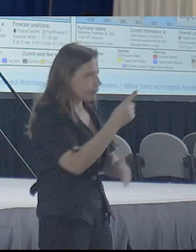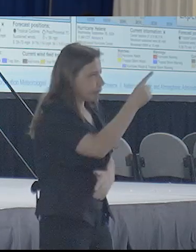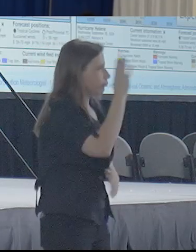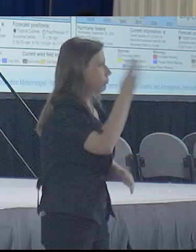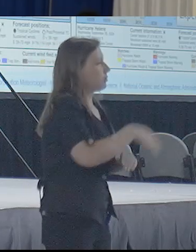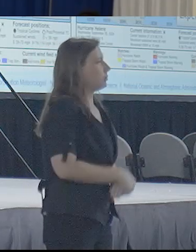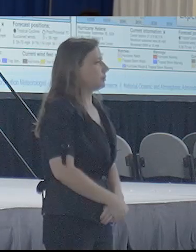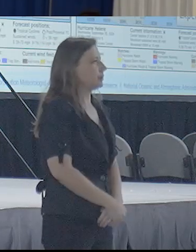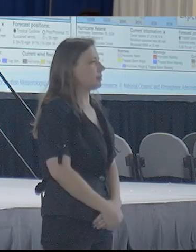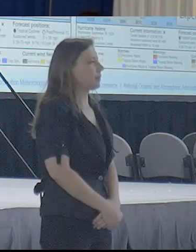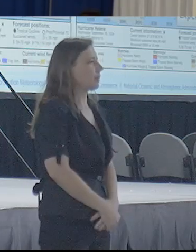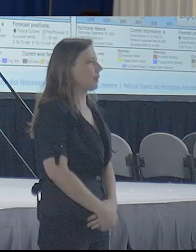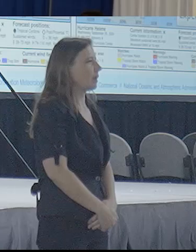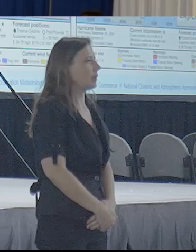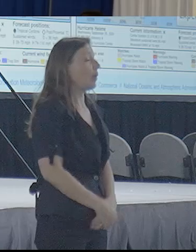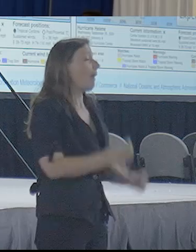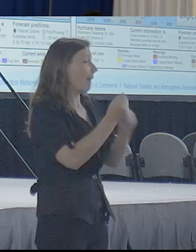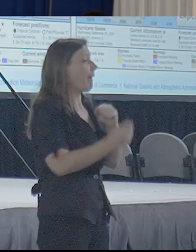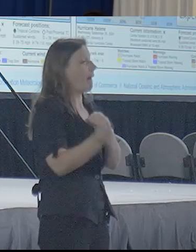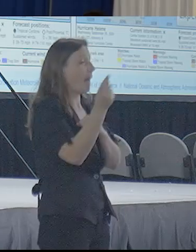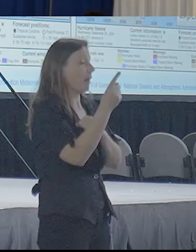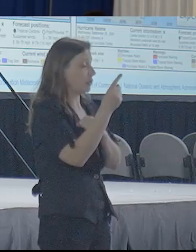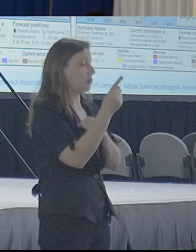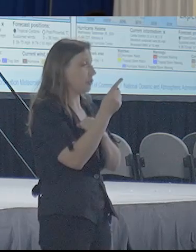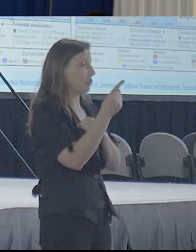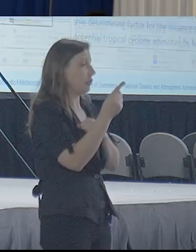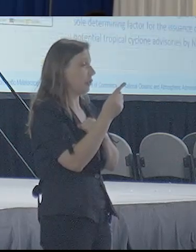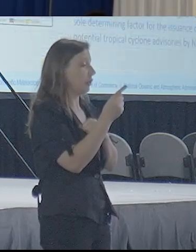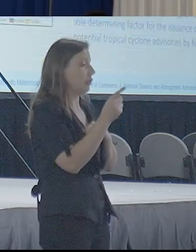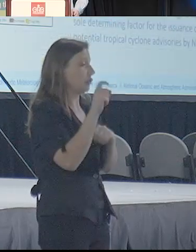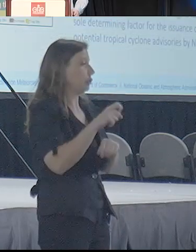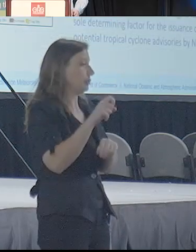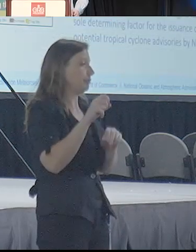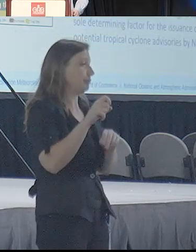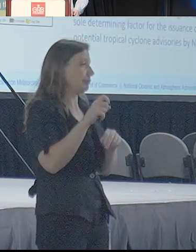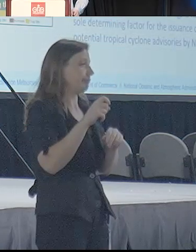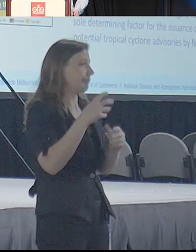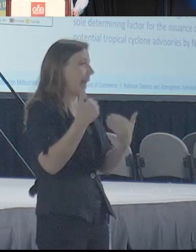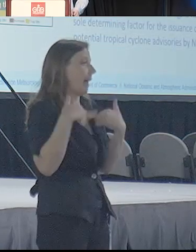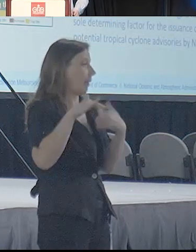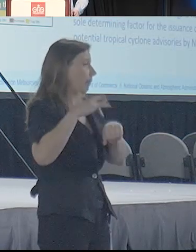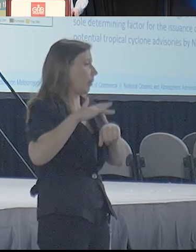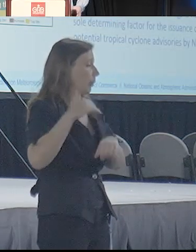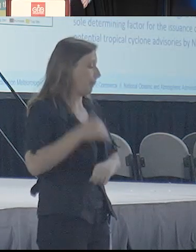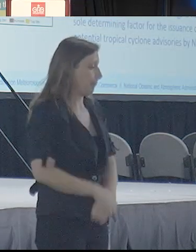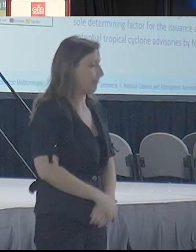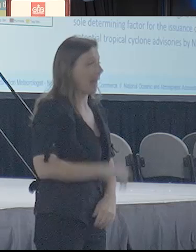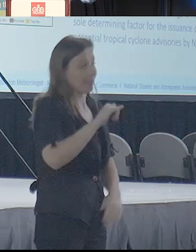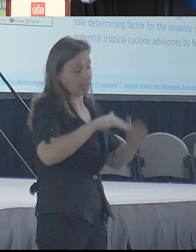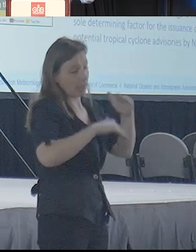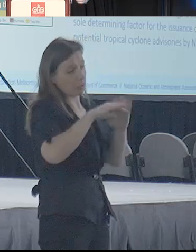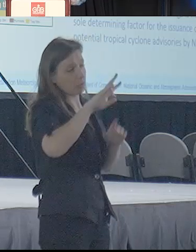watch and warnings inland. So look for that next year, even if something affects us here early in the year. And then up to 72 hours, so that's